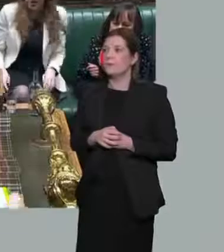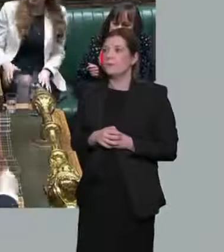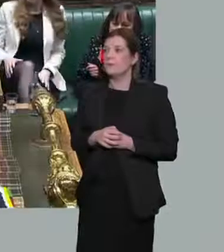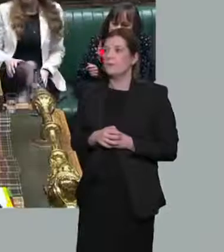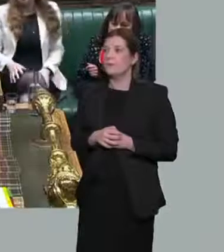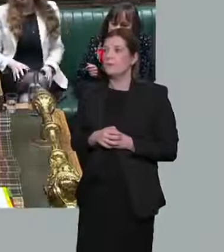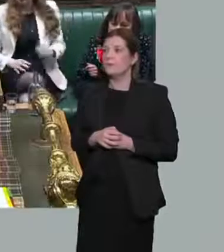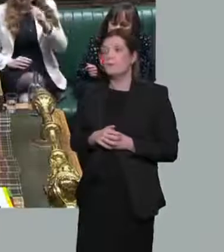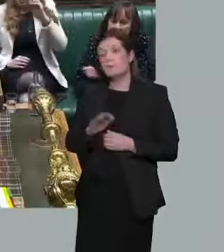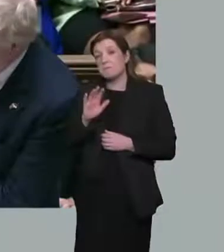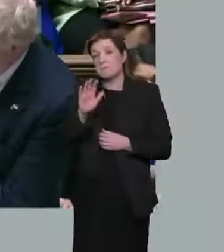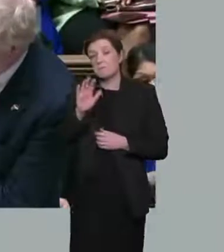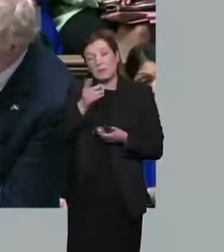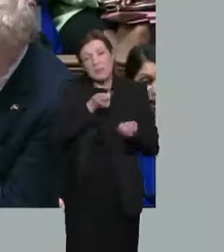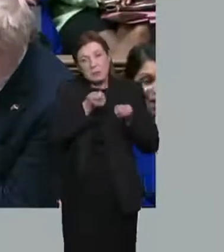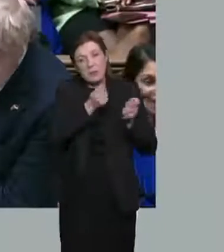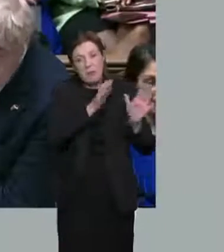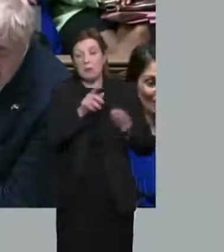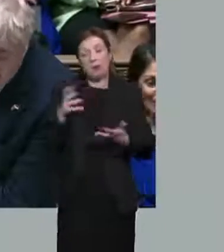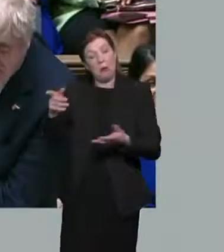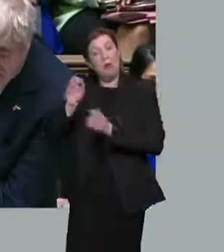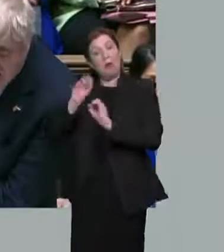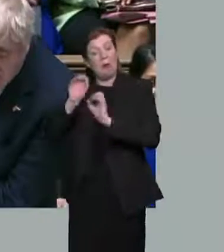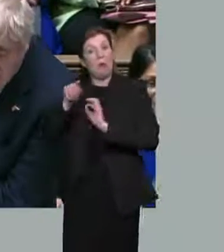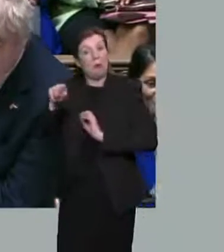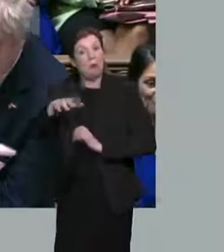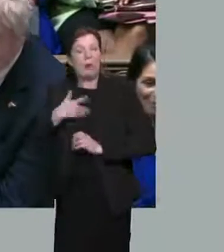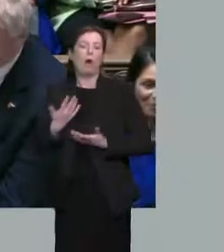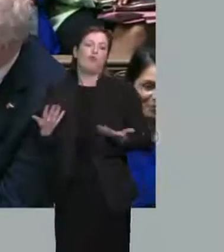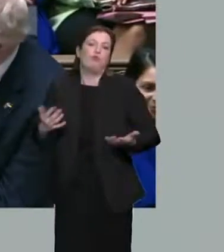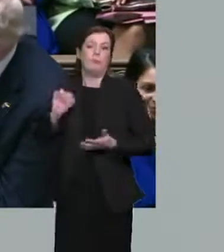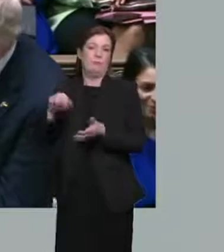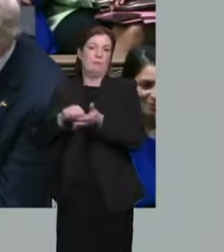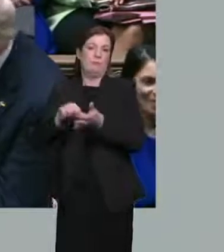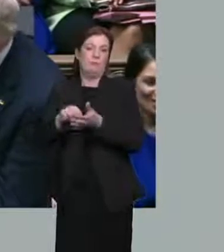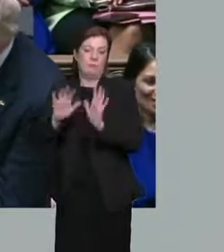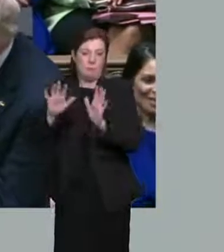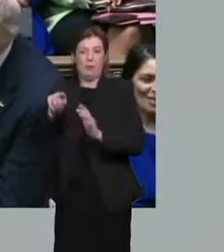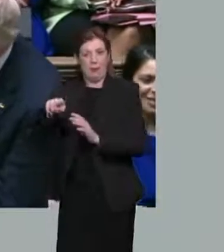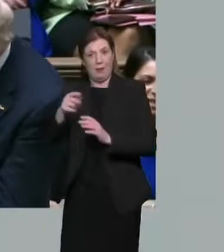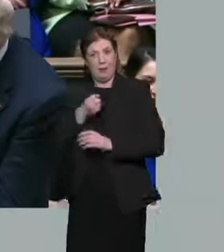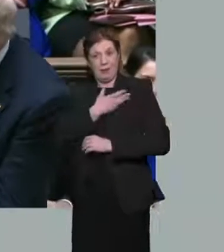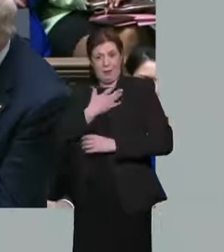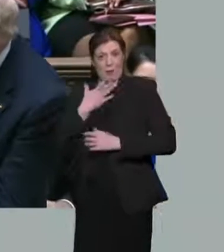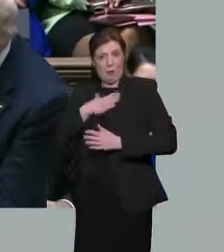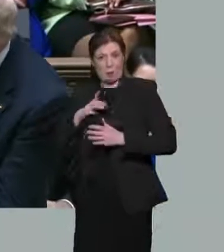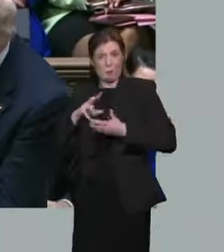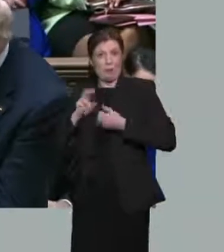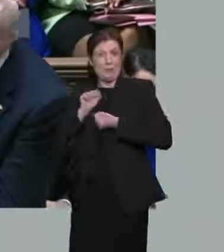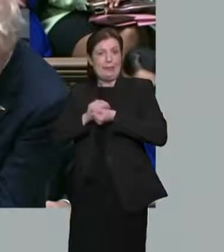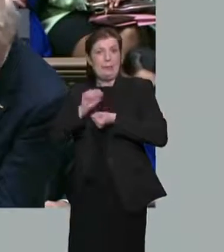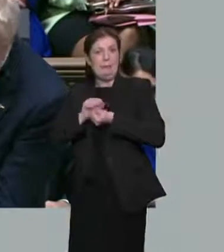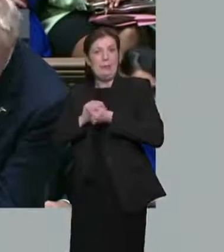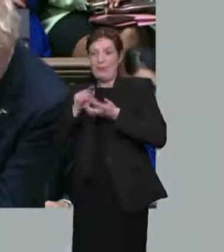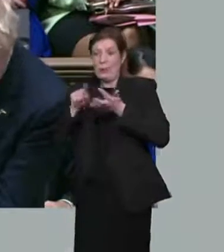never forget, Mr. Speaker, and he may not like it, that's the reality. He would have kept us unable to change